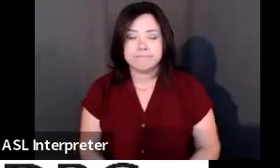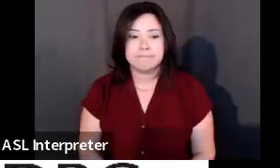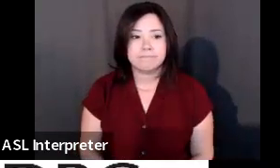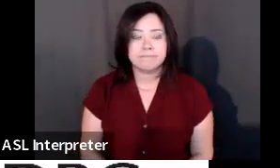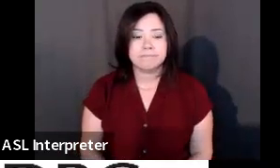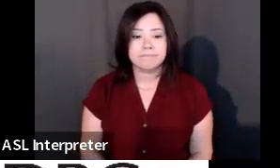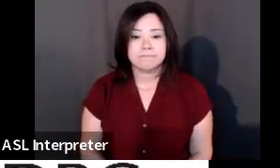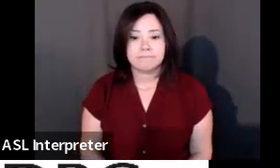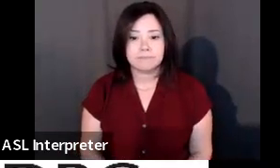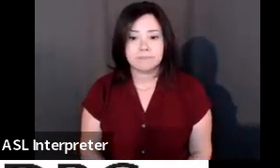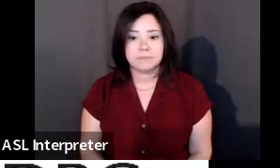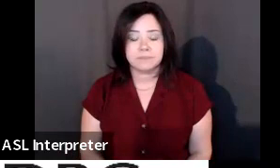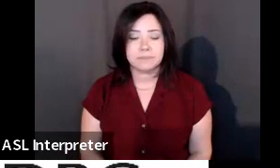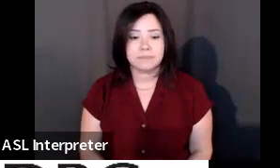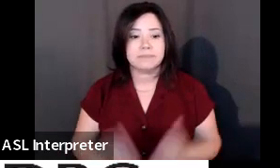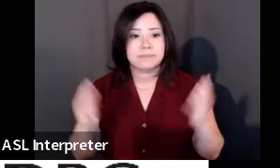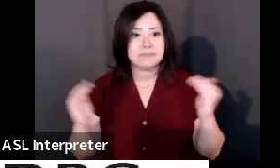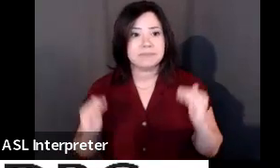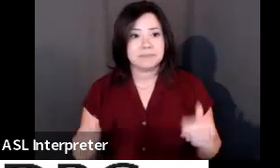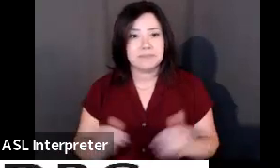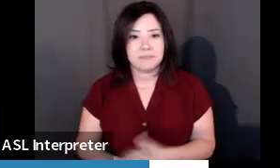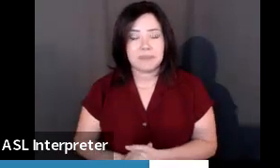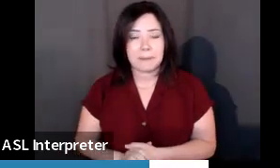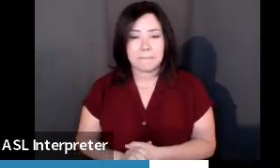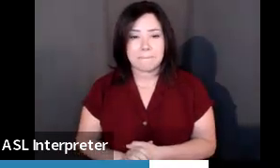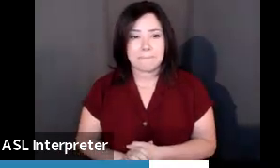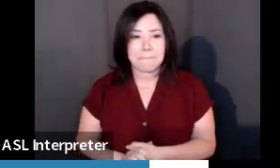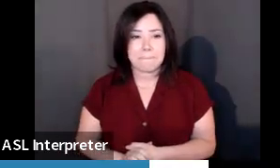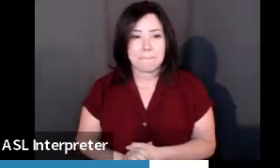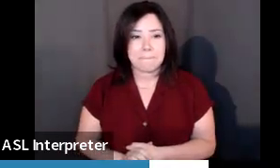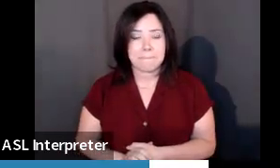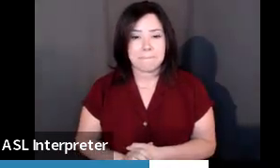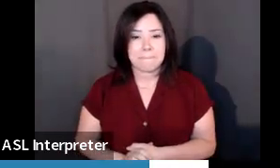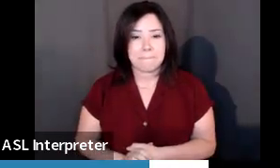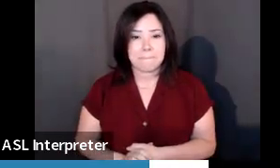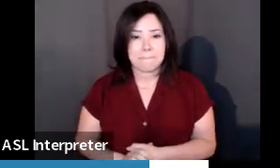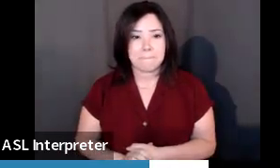Okay, and I will move to the next slide.